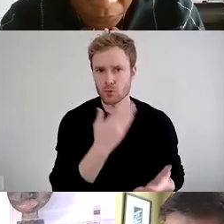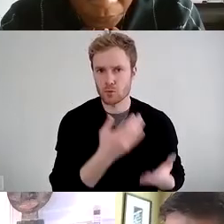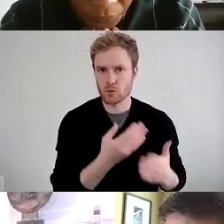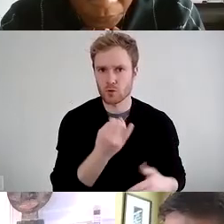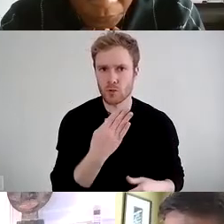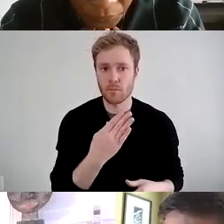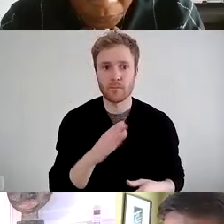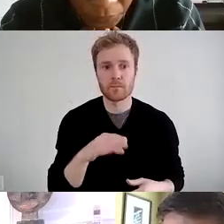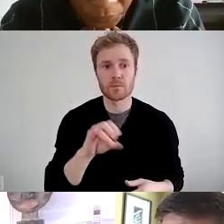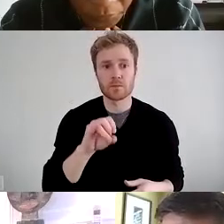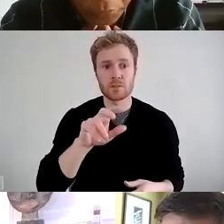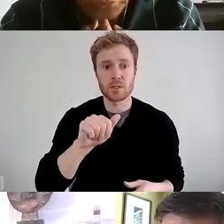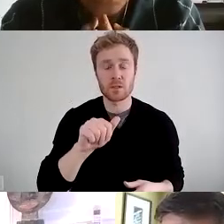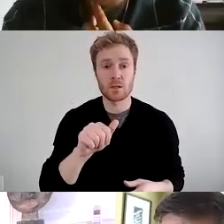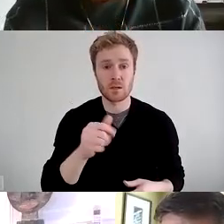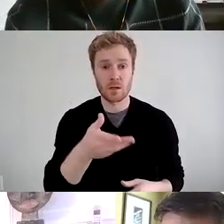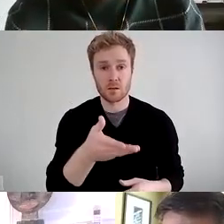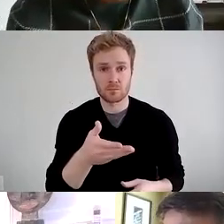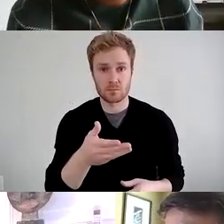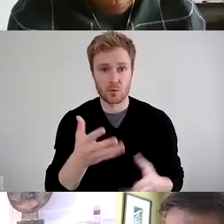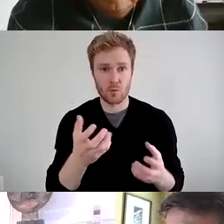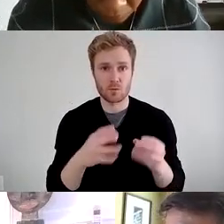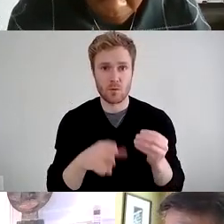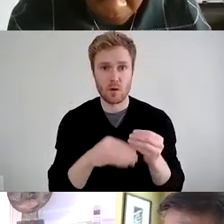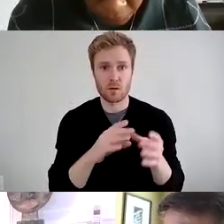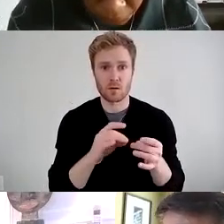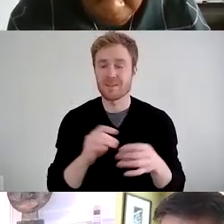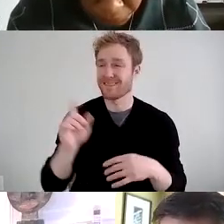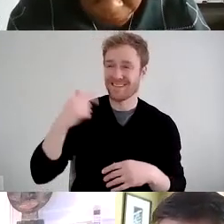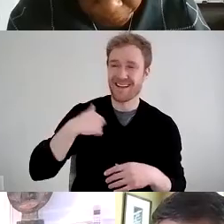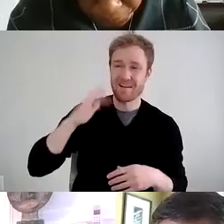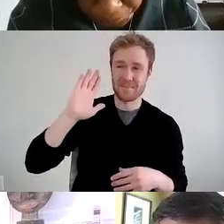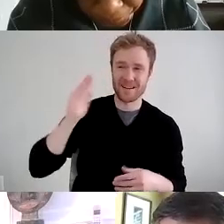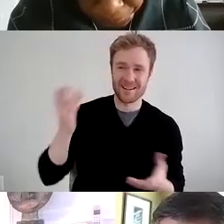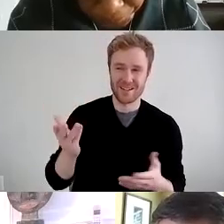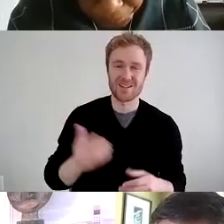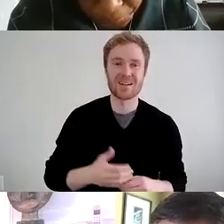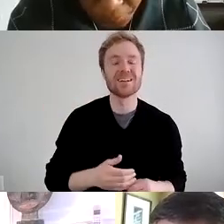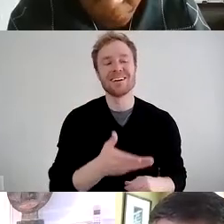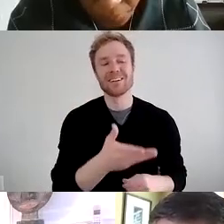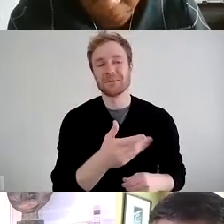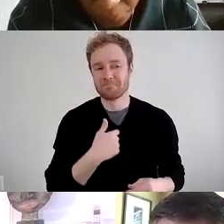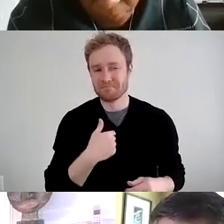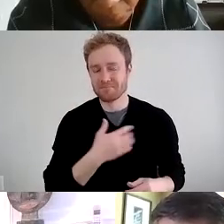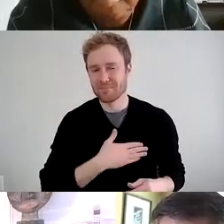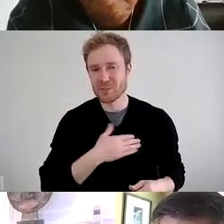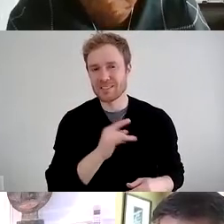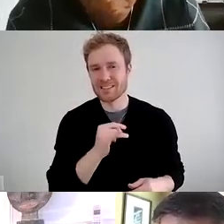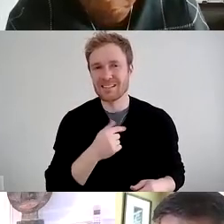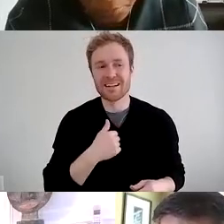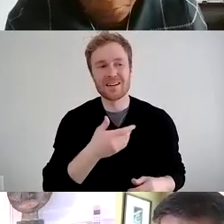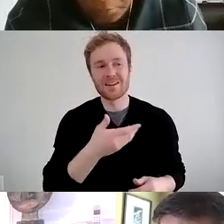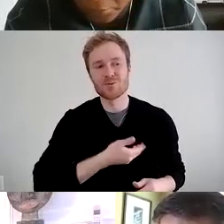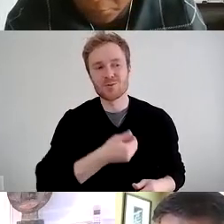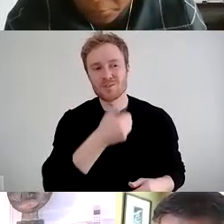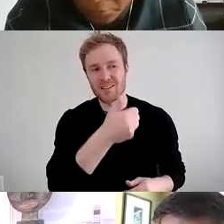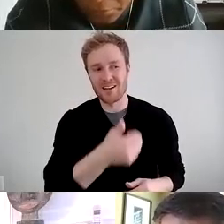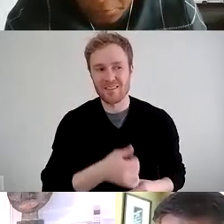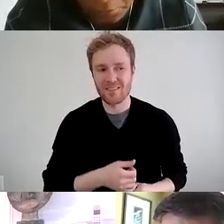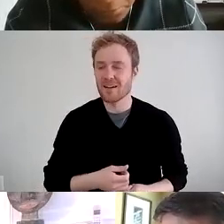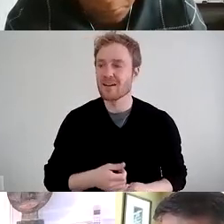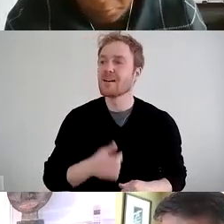relief. And have seen problems at other levels of government. The URA has moved the money that City Council has given them